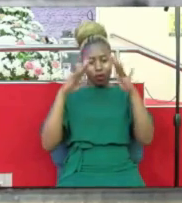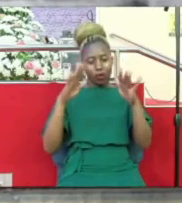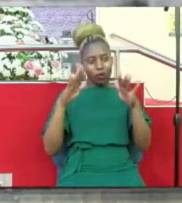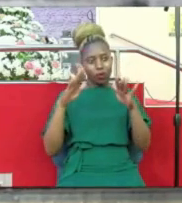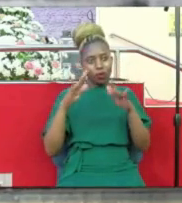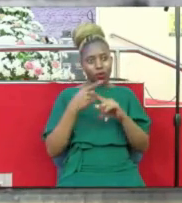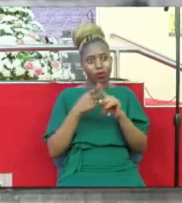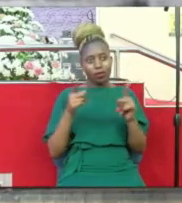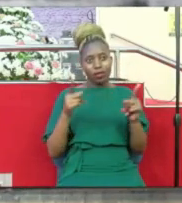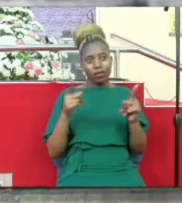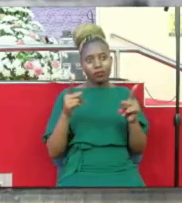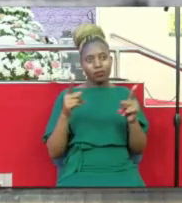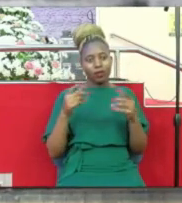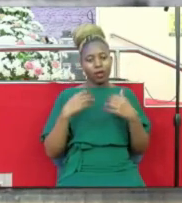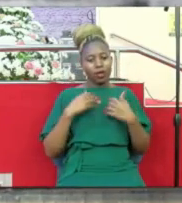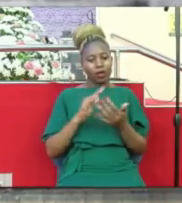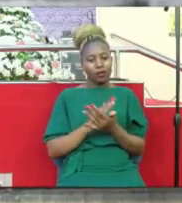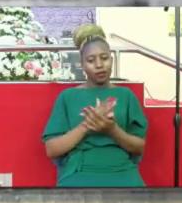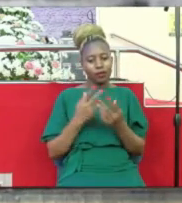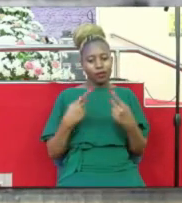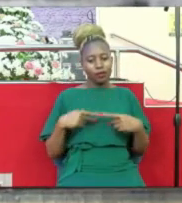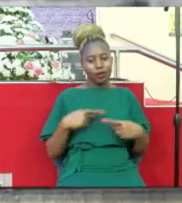there's some people here